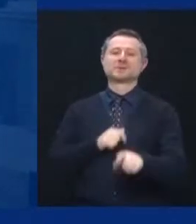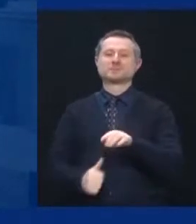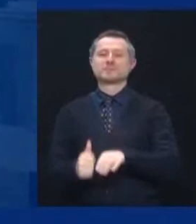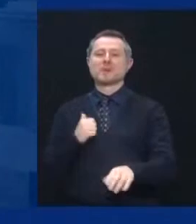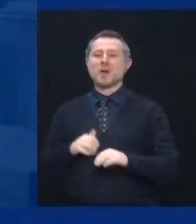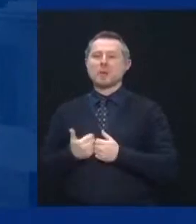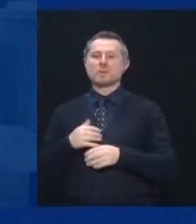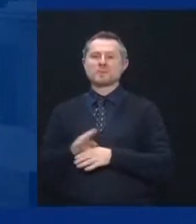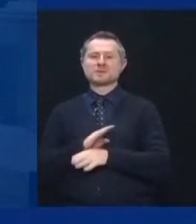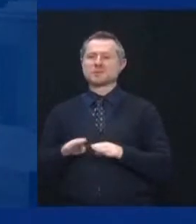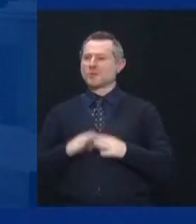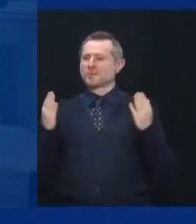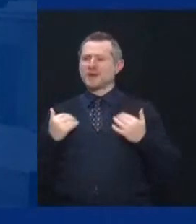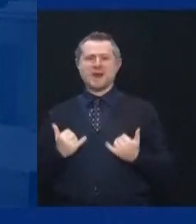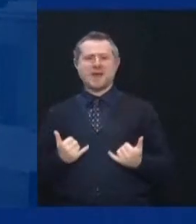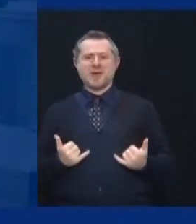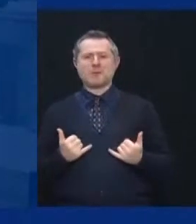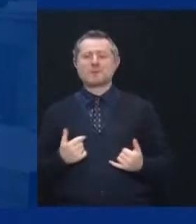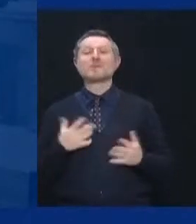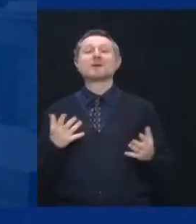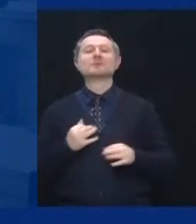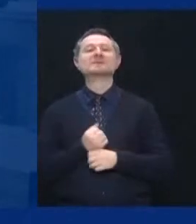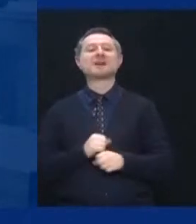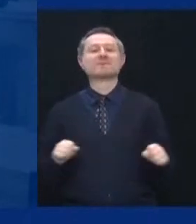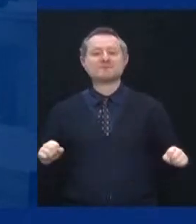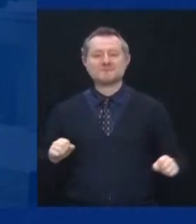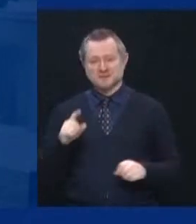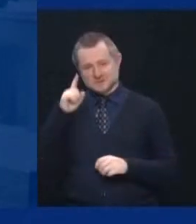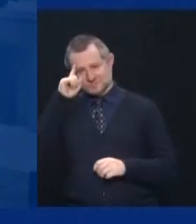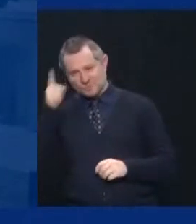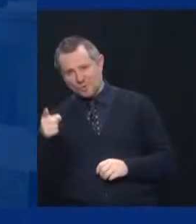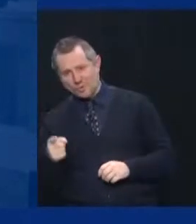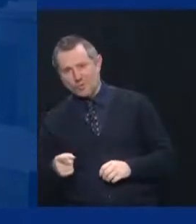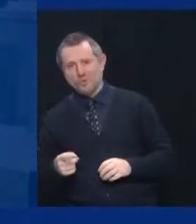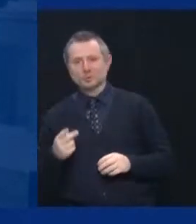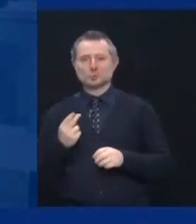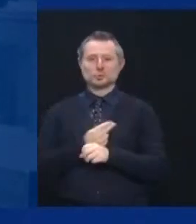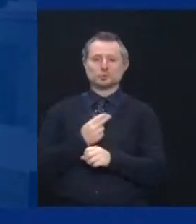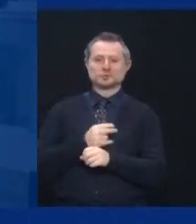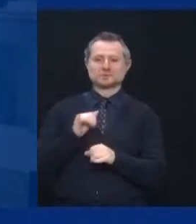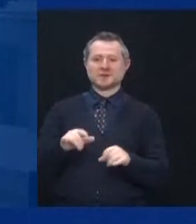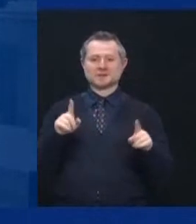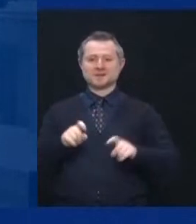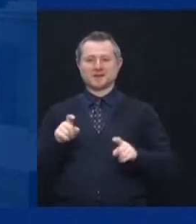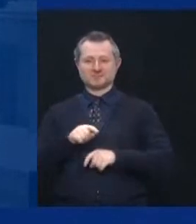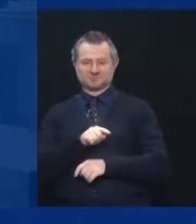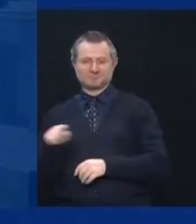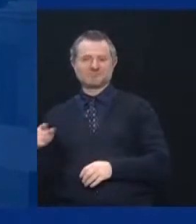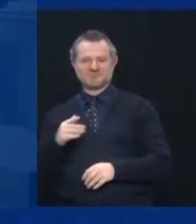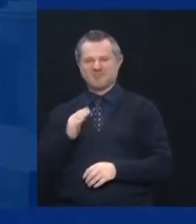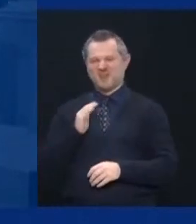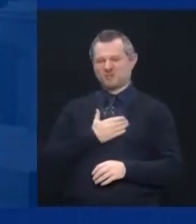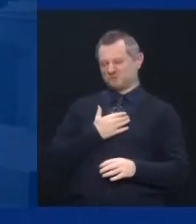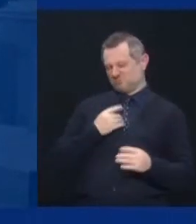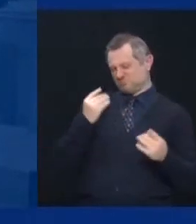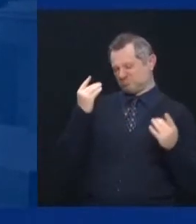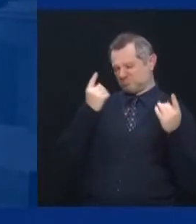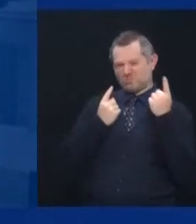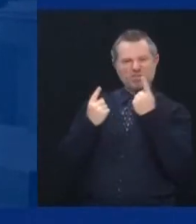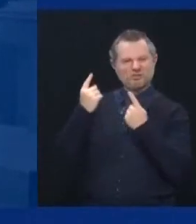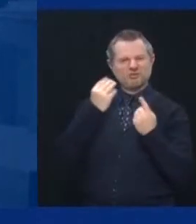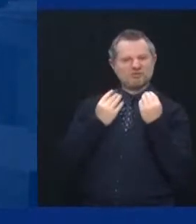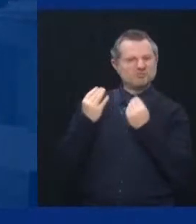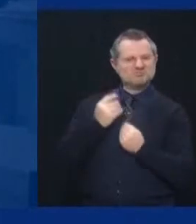reopen businesses safely, smartly by using rapid testing? That's the question. Because,